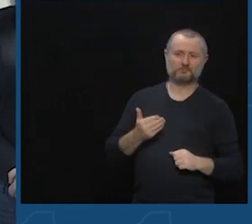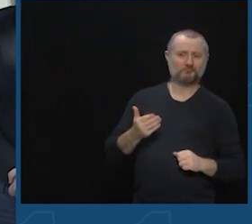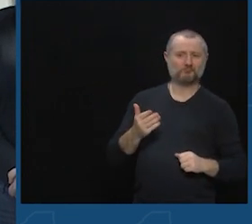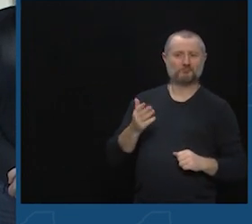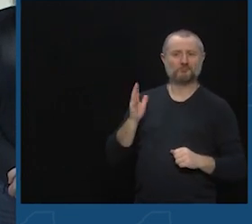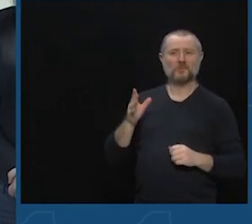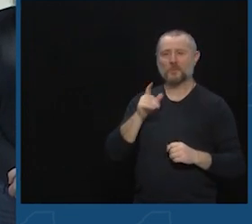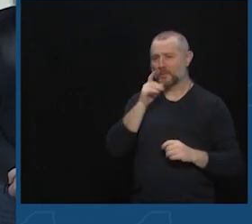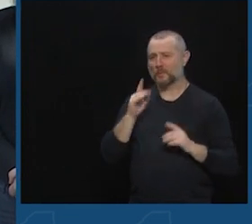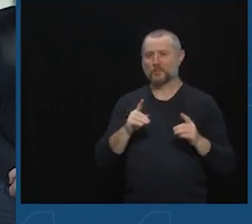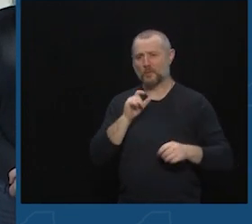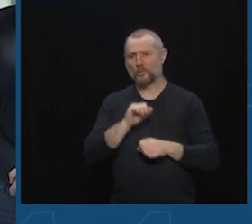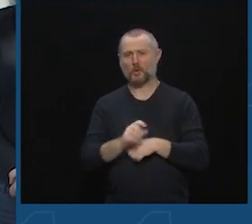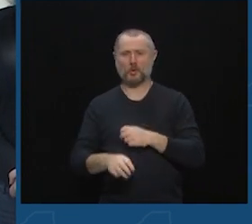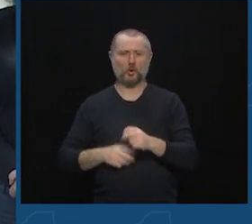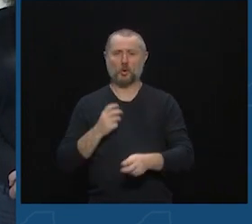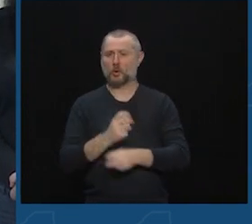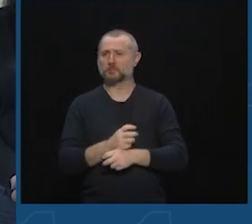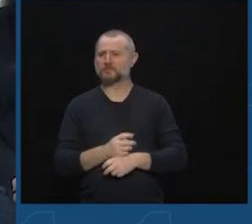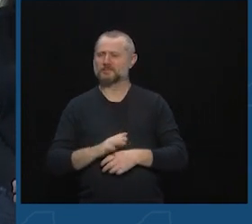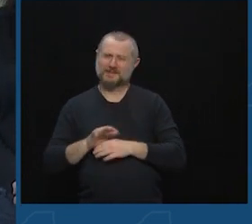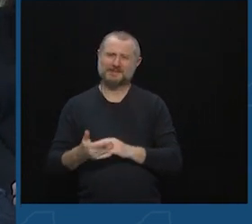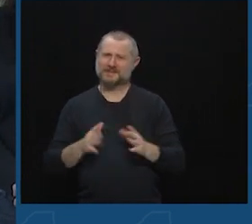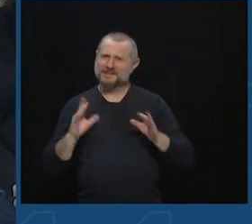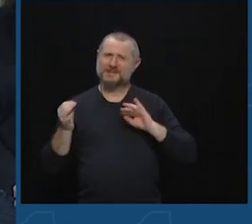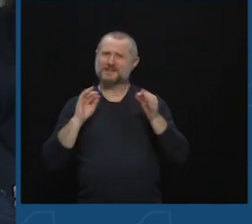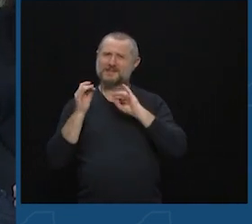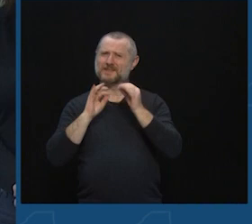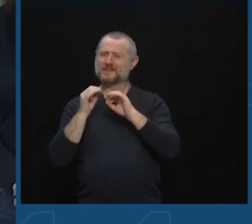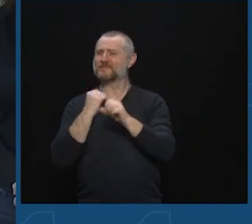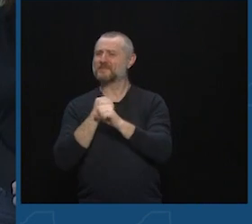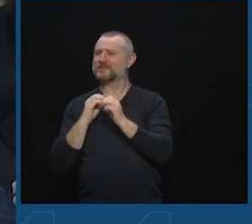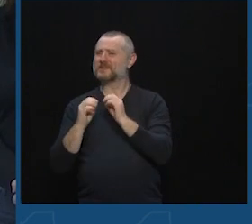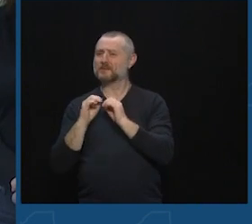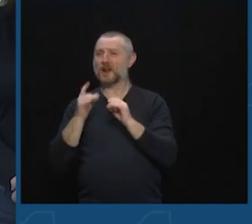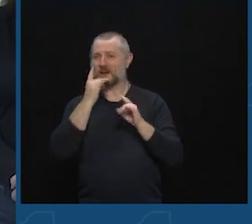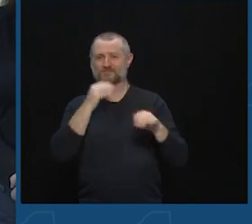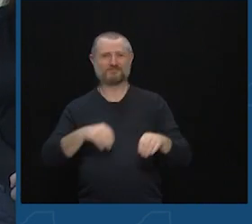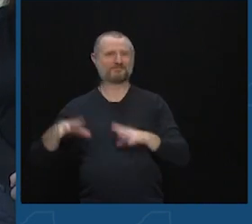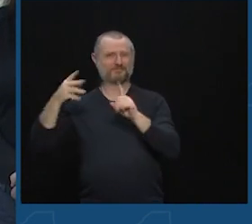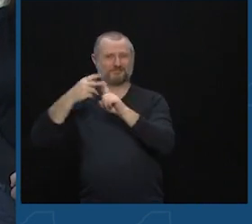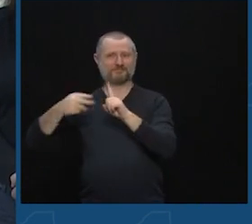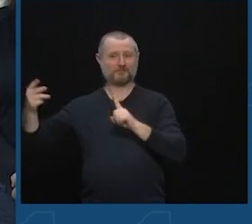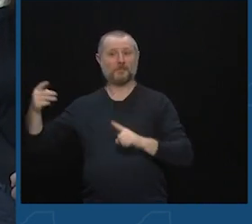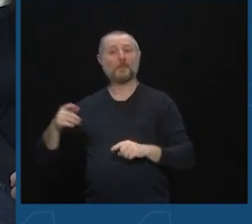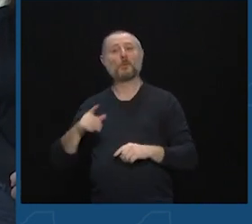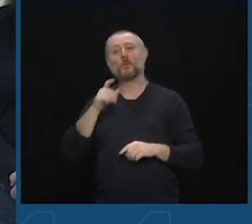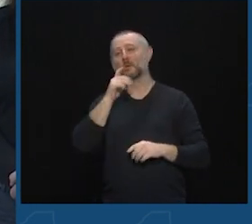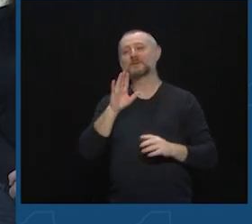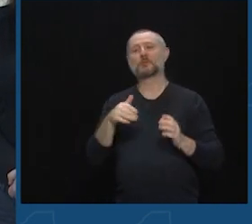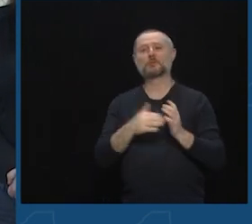been working very hard night and day to get our power back. Ryan with Central Hudson.